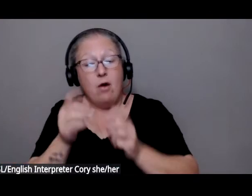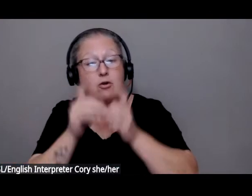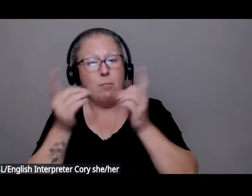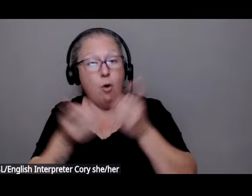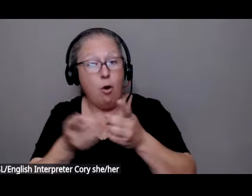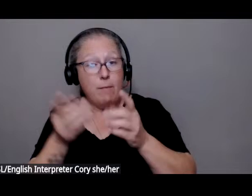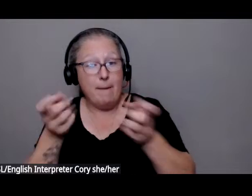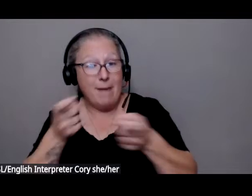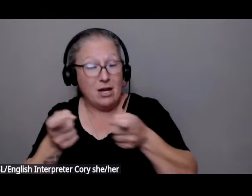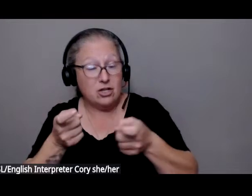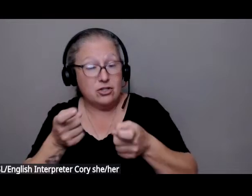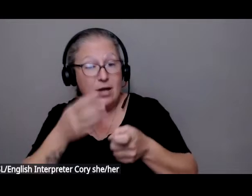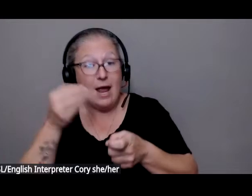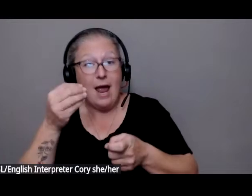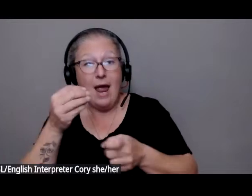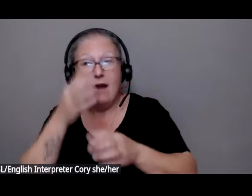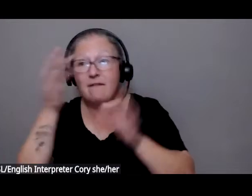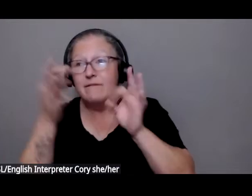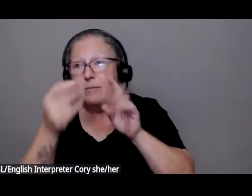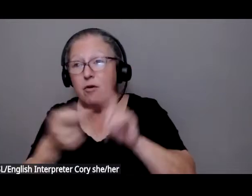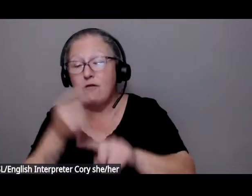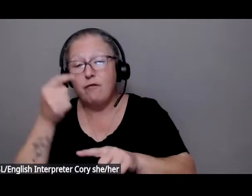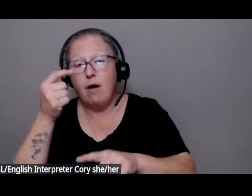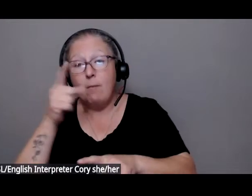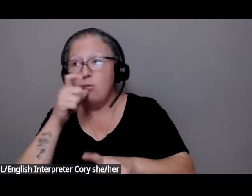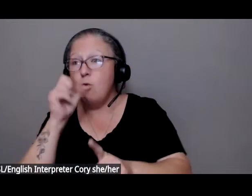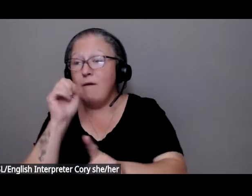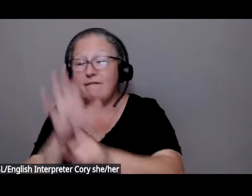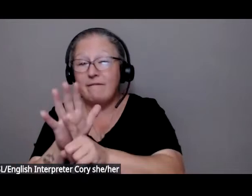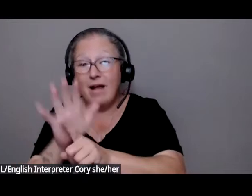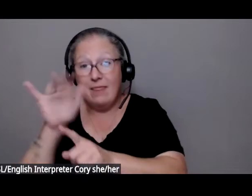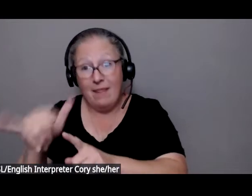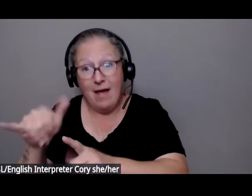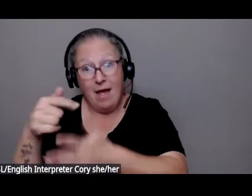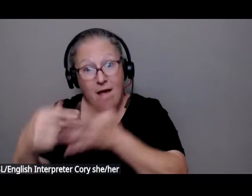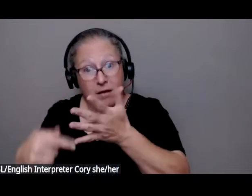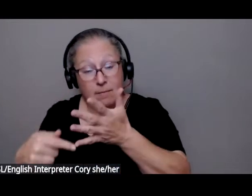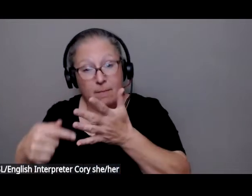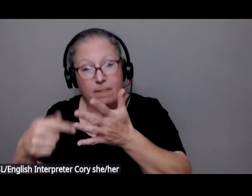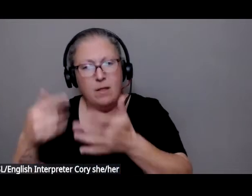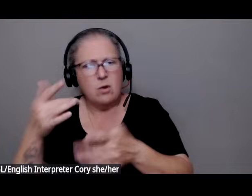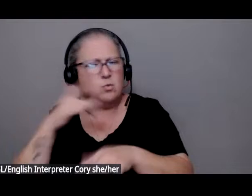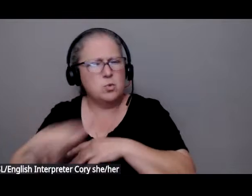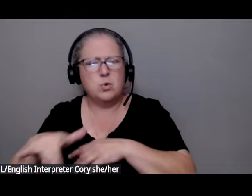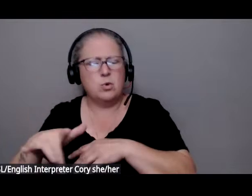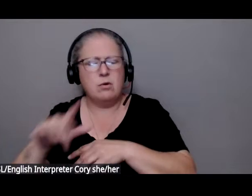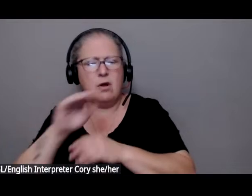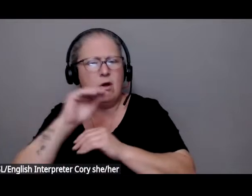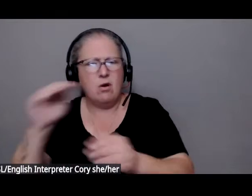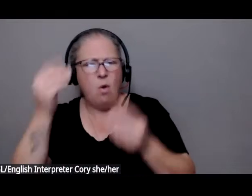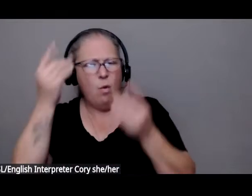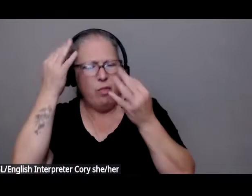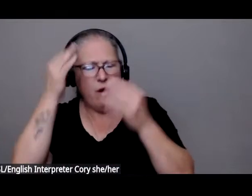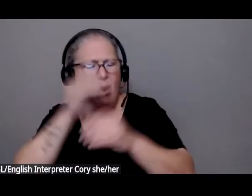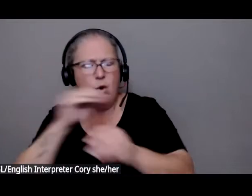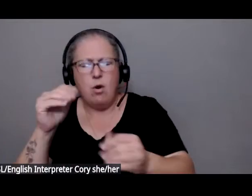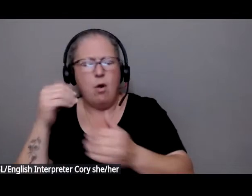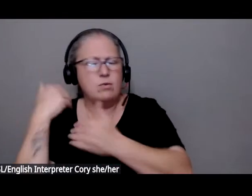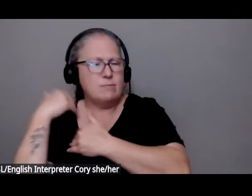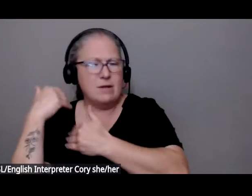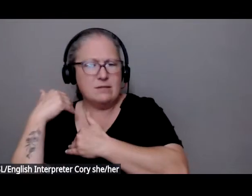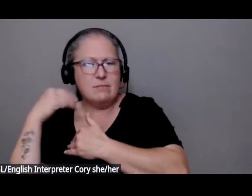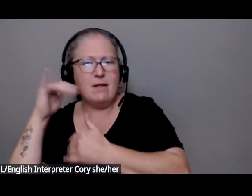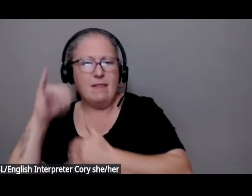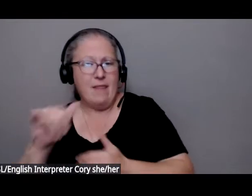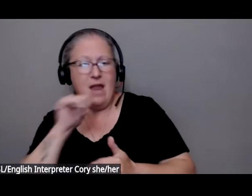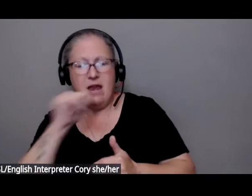any or input from anyone whom this directly affects was premature, thoughtless, and irresponsible. This was not a